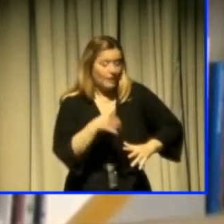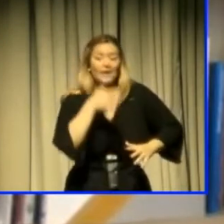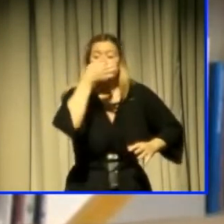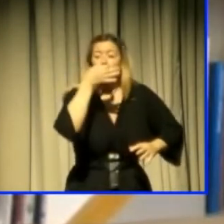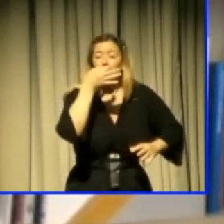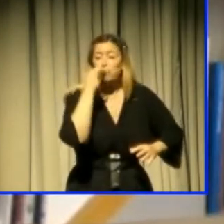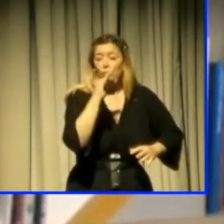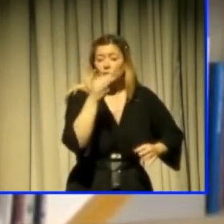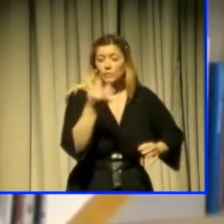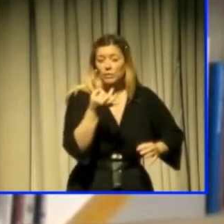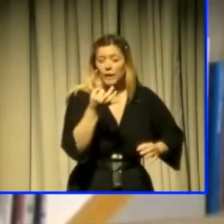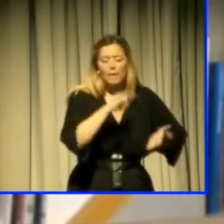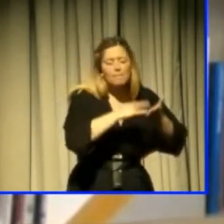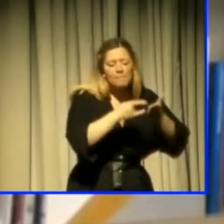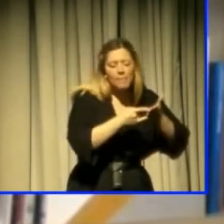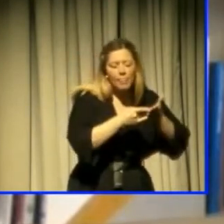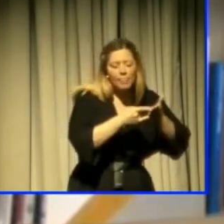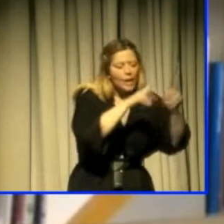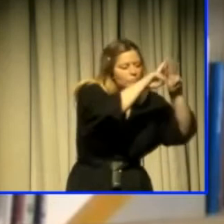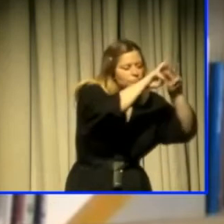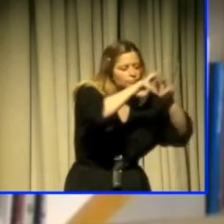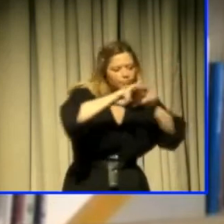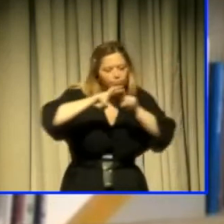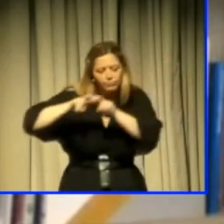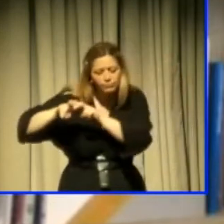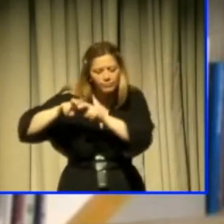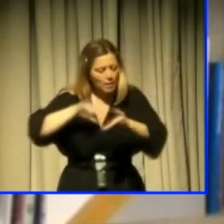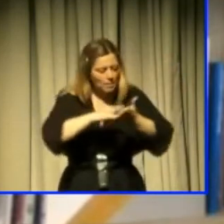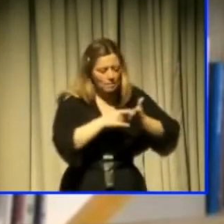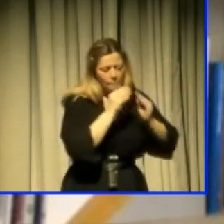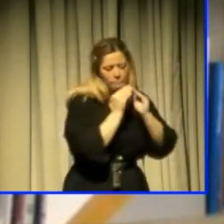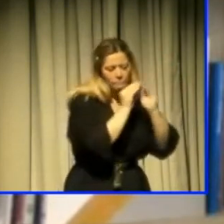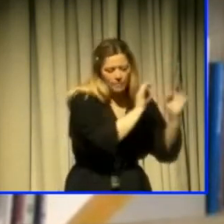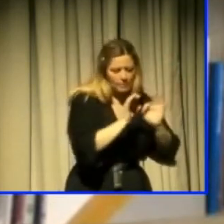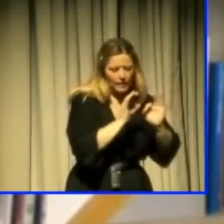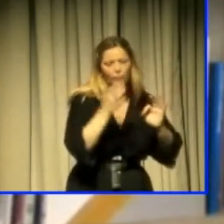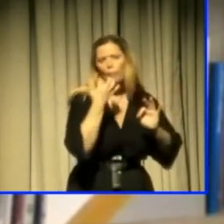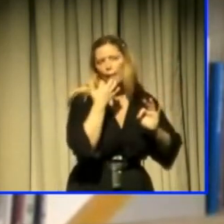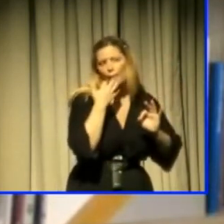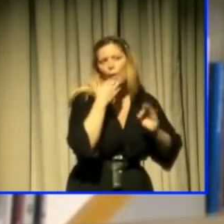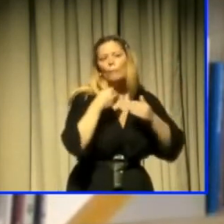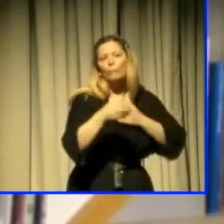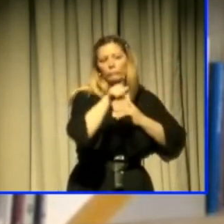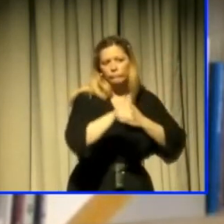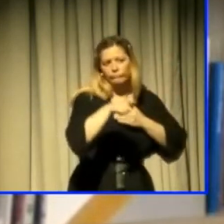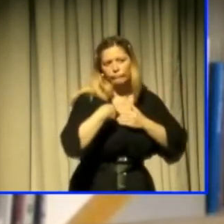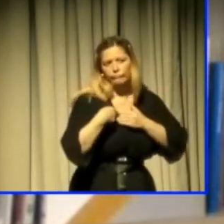like, okay, for the next coming month, I will listen to one podcast, I will buy